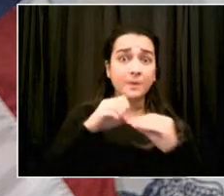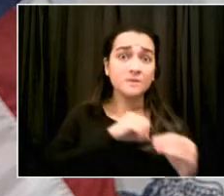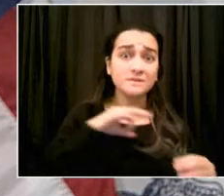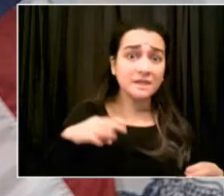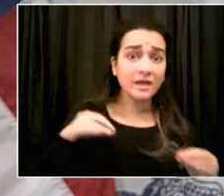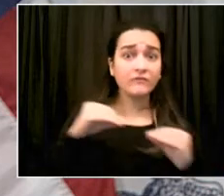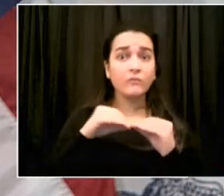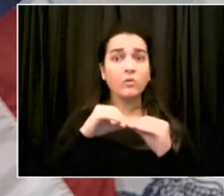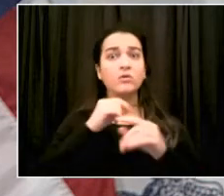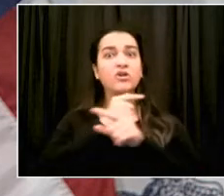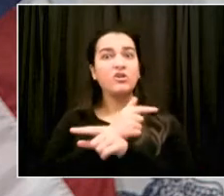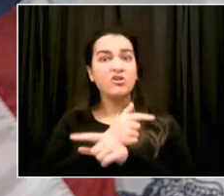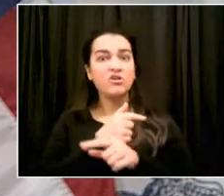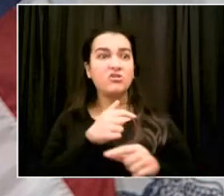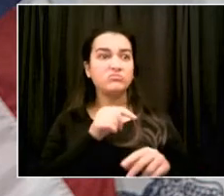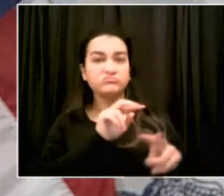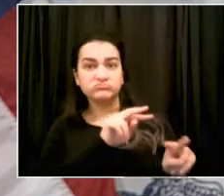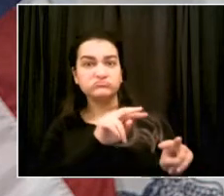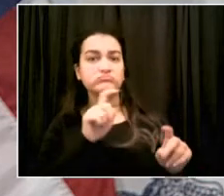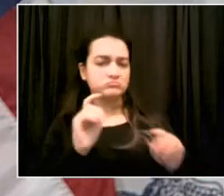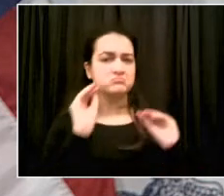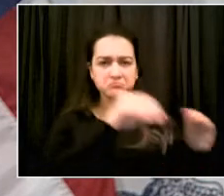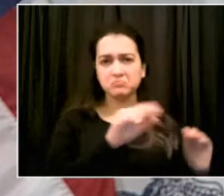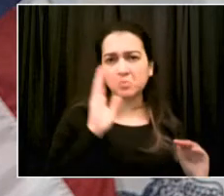Next is Marcia from WCBS.